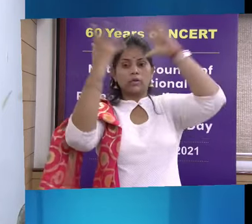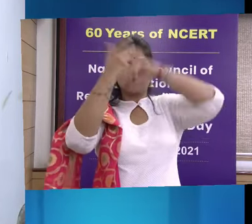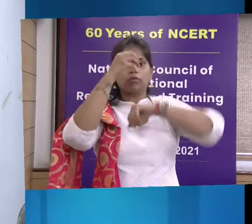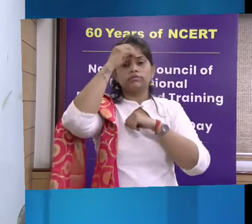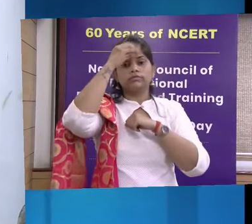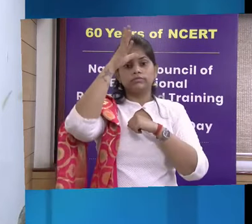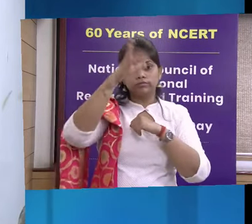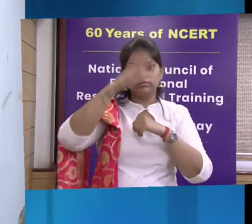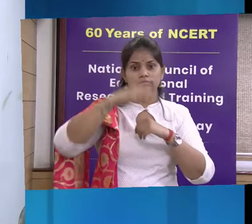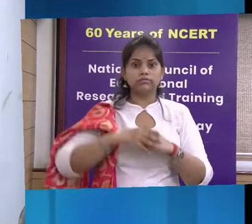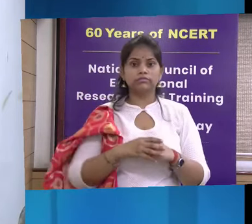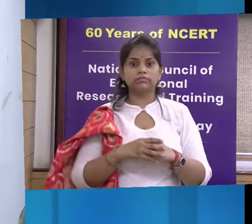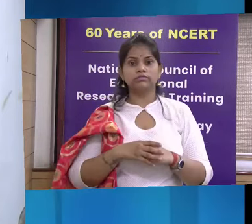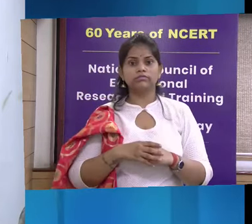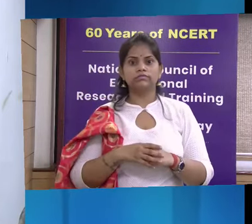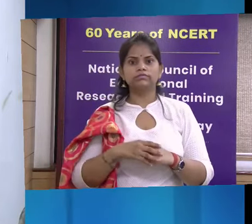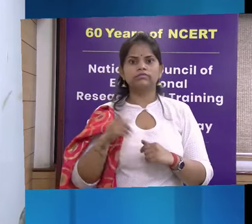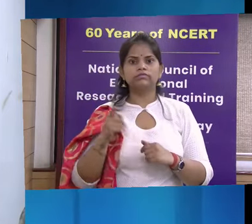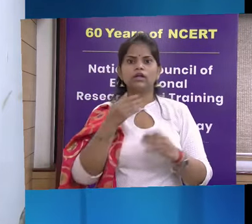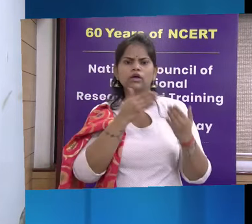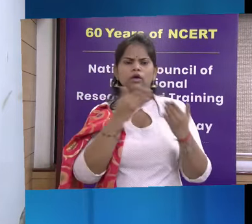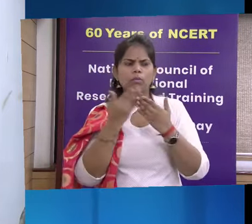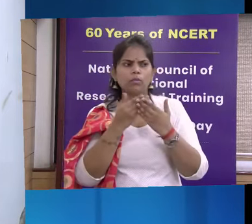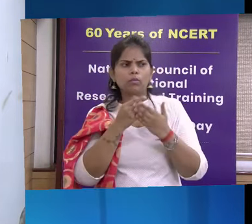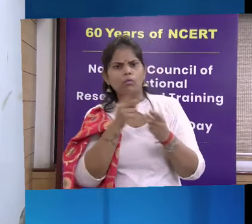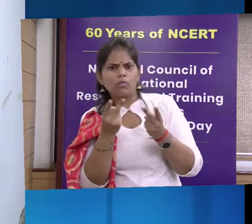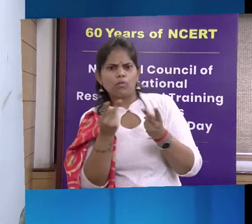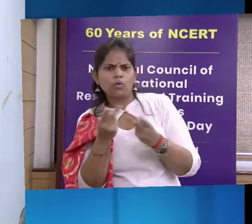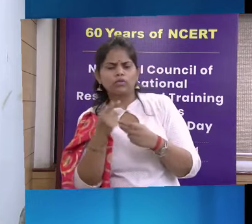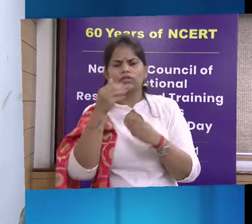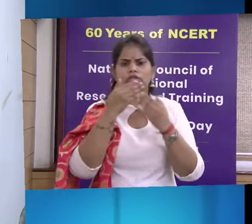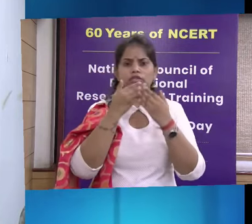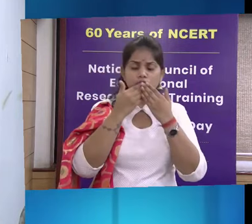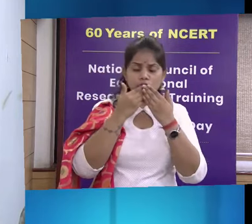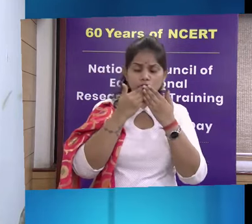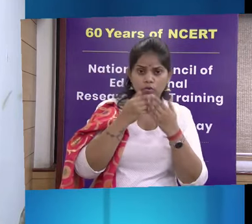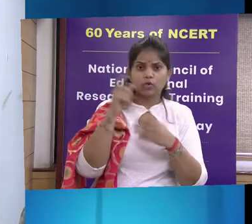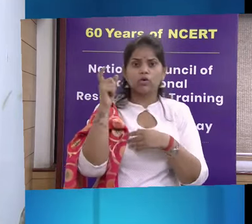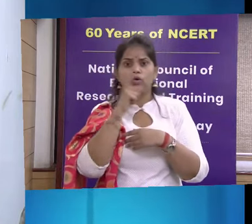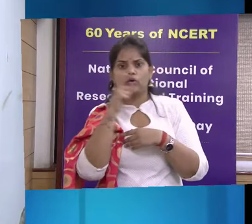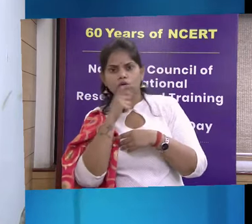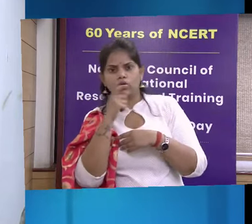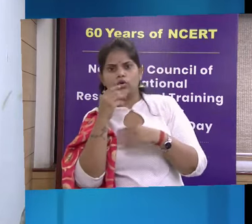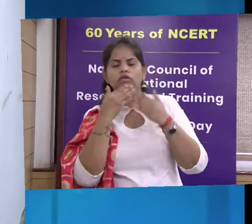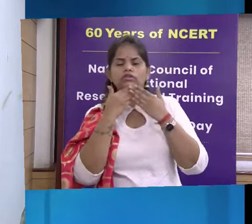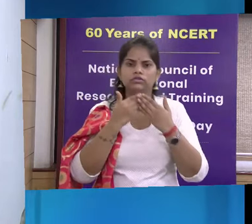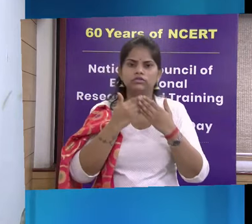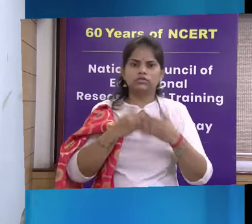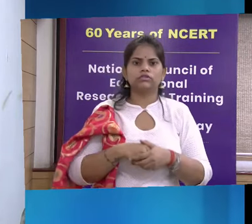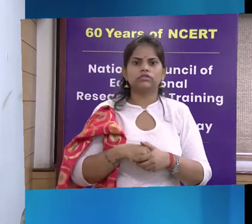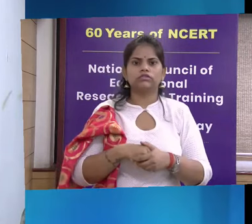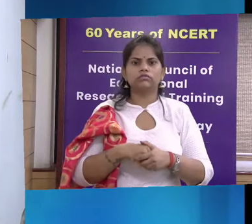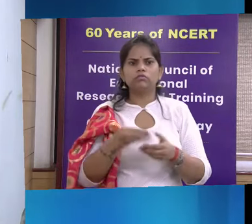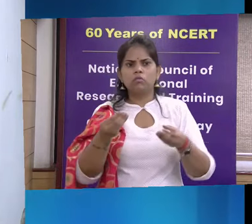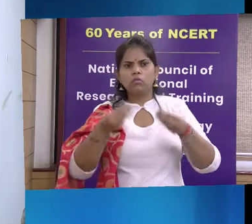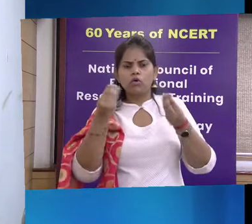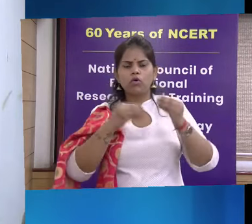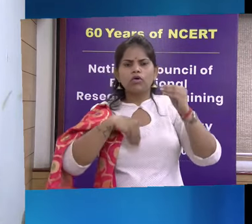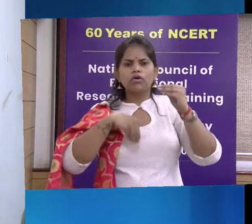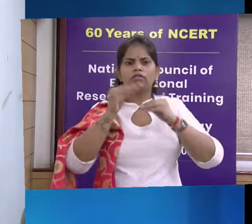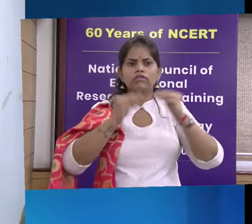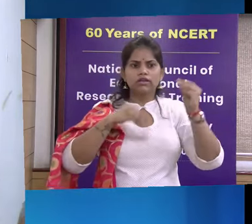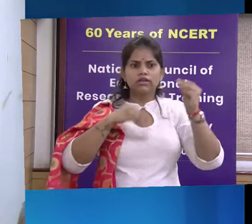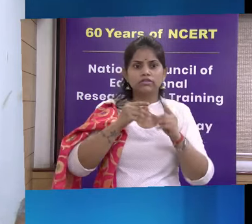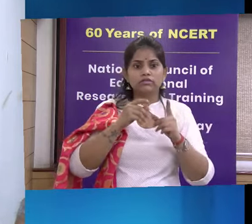by making both school and college education more holistic, flexible, multidisciplinary,